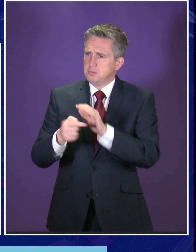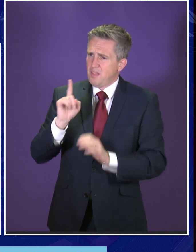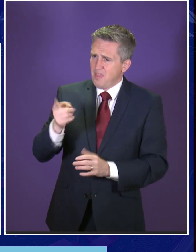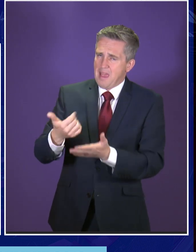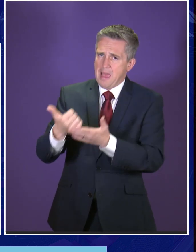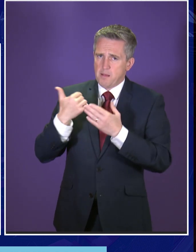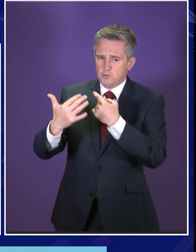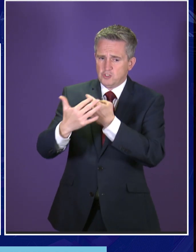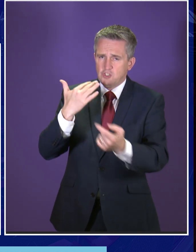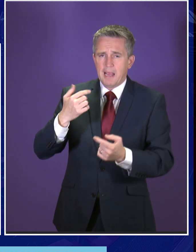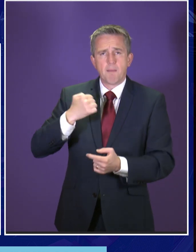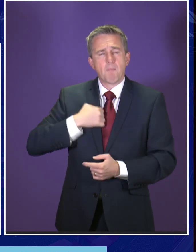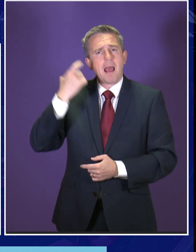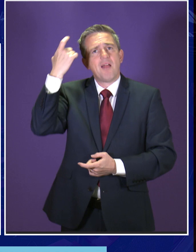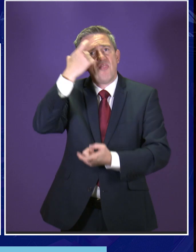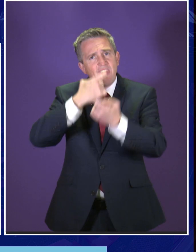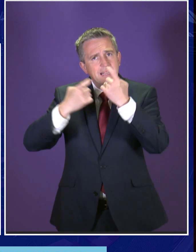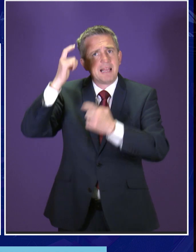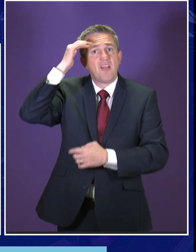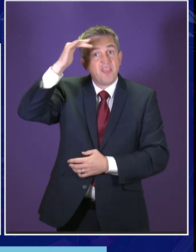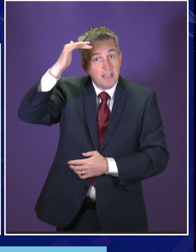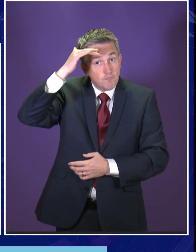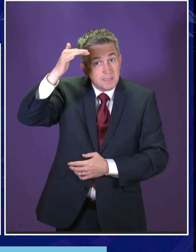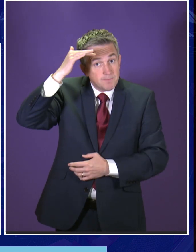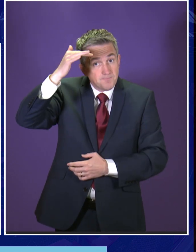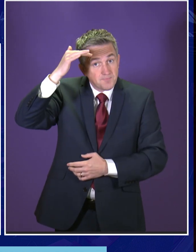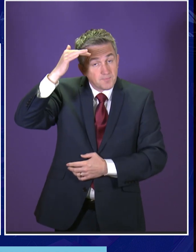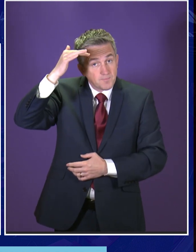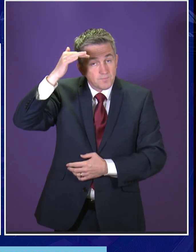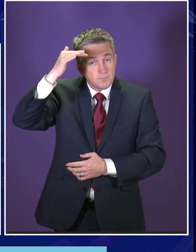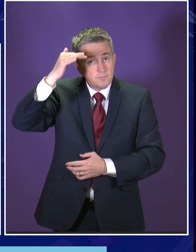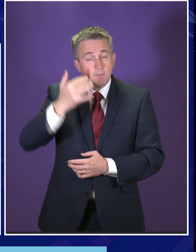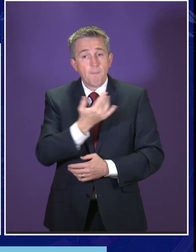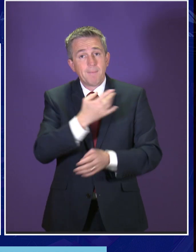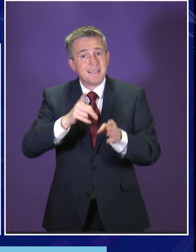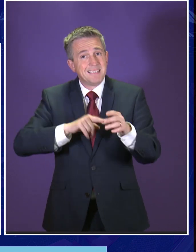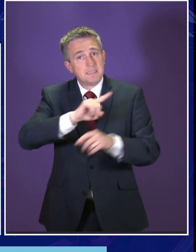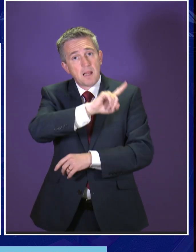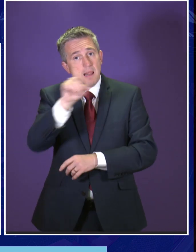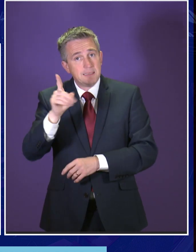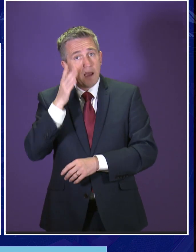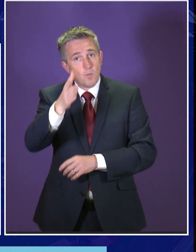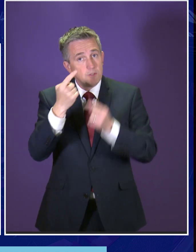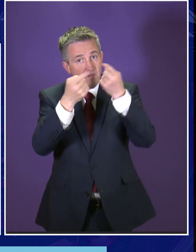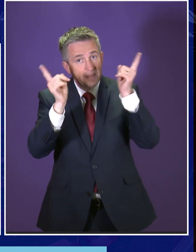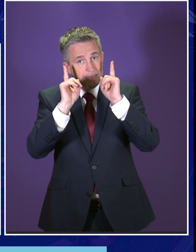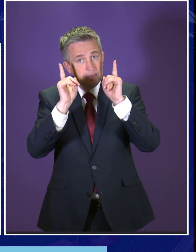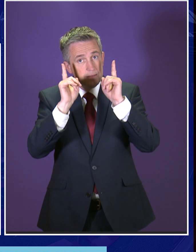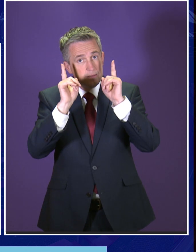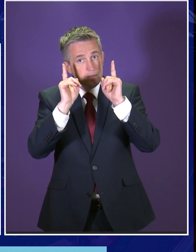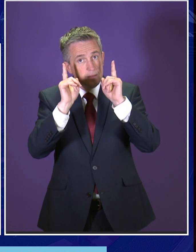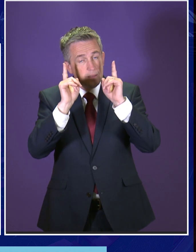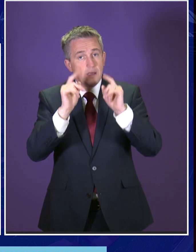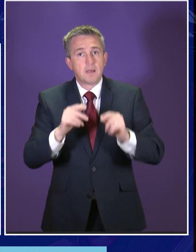shaped my thinking of today. He did. And then many years later, I went to university because I was running away from